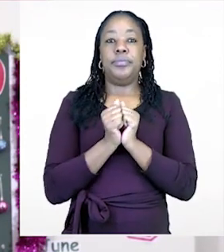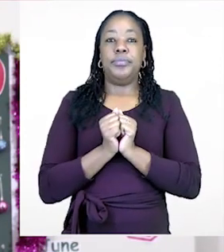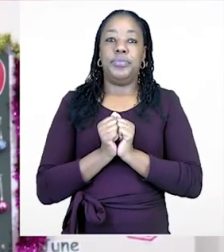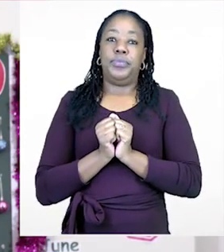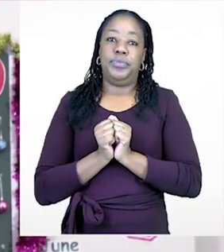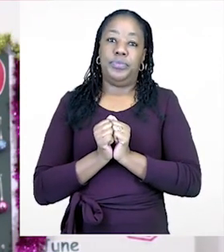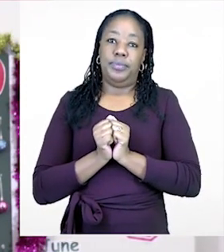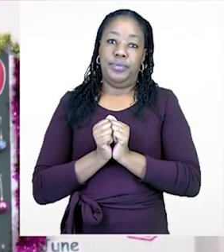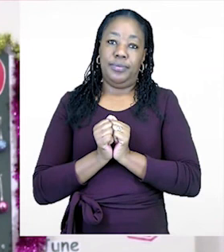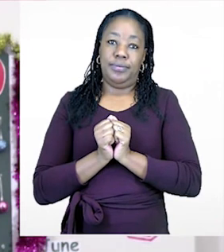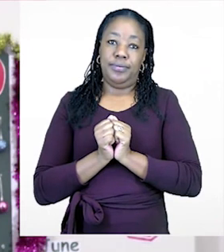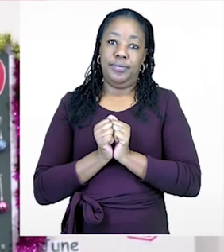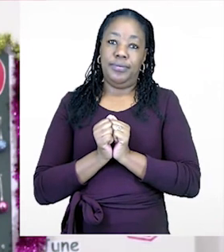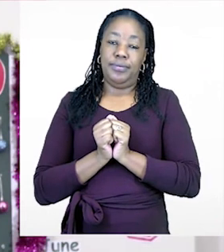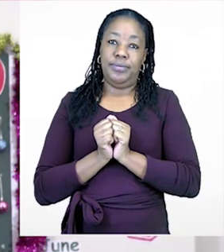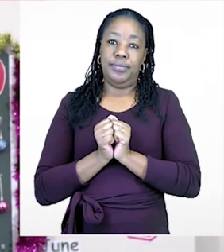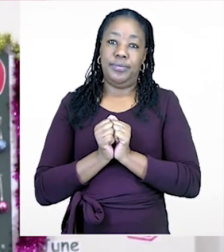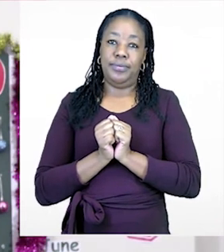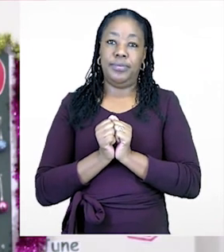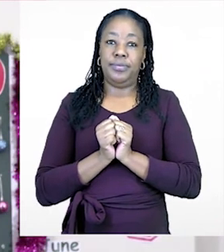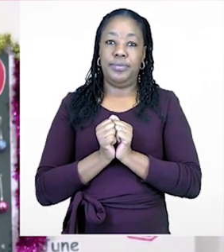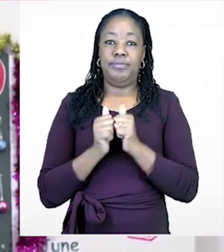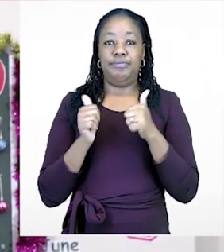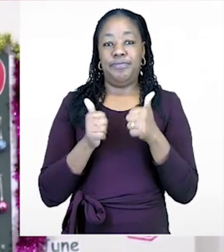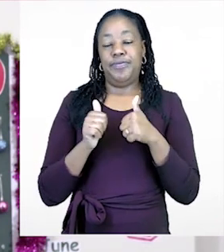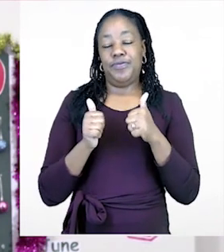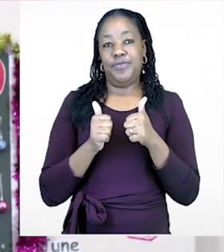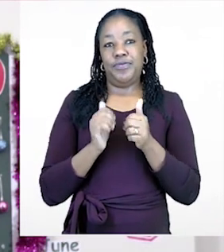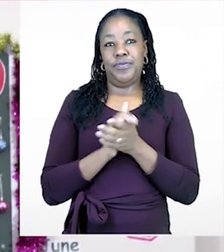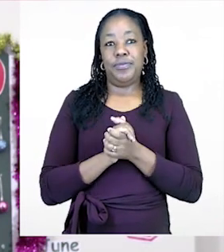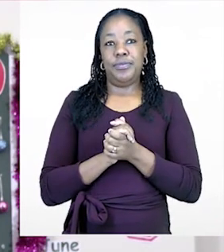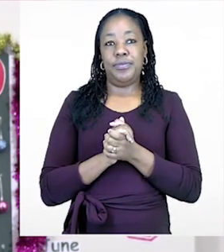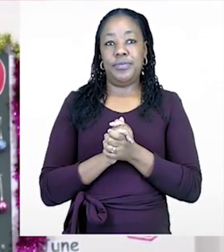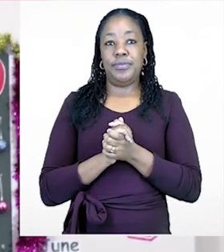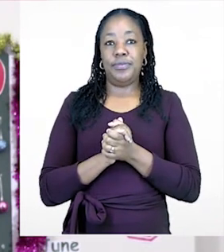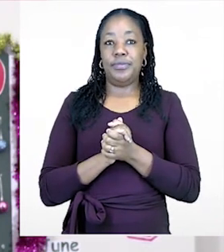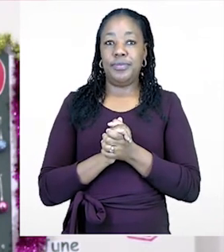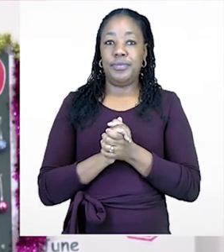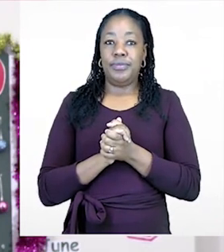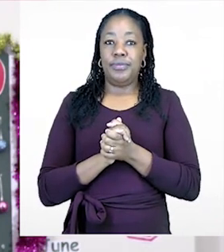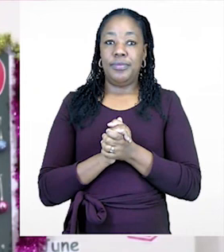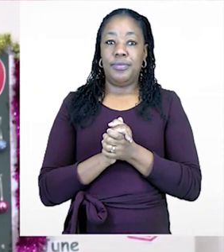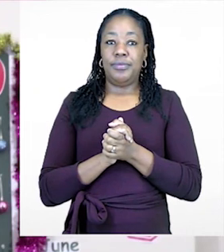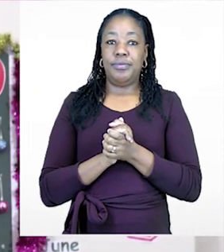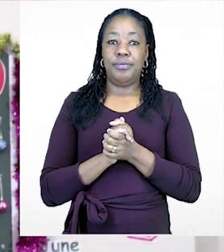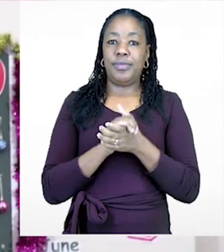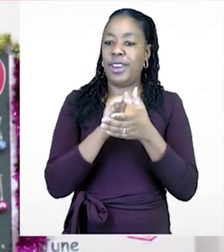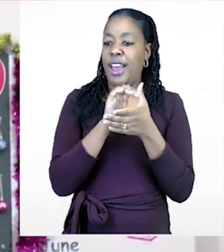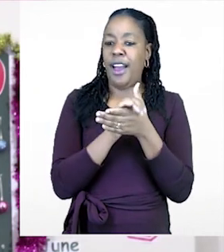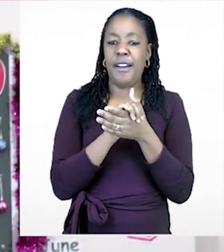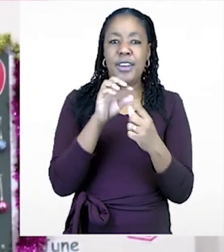in front of you. Well done. And I want to ask if my special friend is around